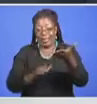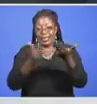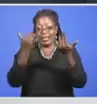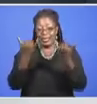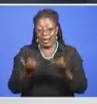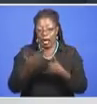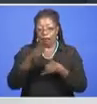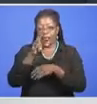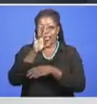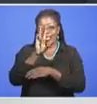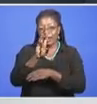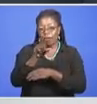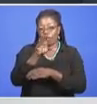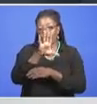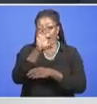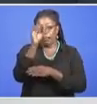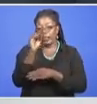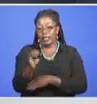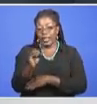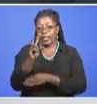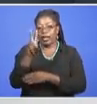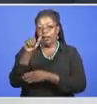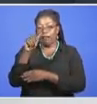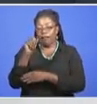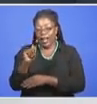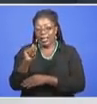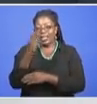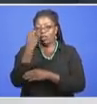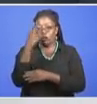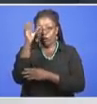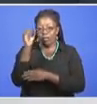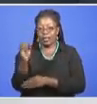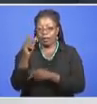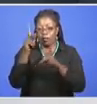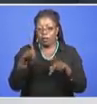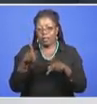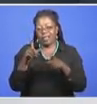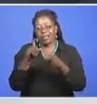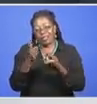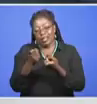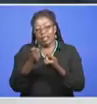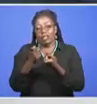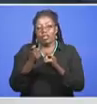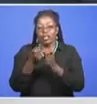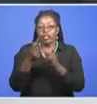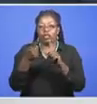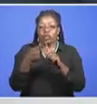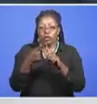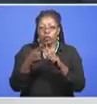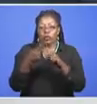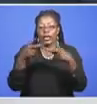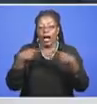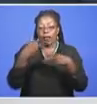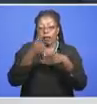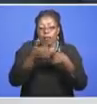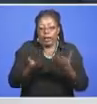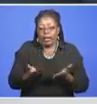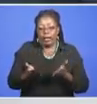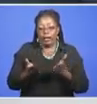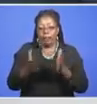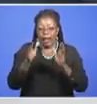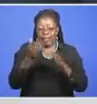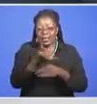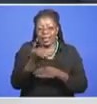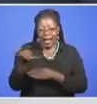initial 7.5% VAT and then the 12% that everyone is adjusting to now. We have a breadbasket list